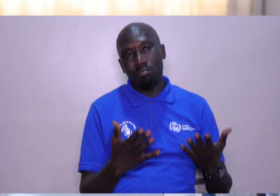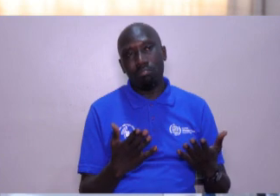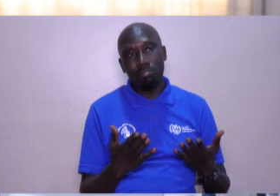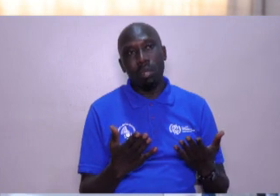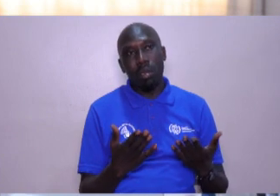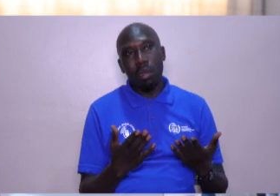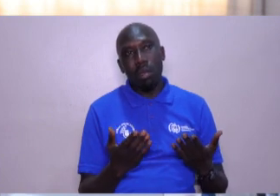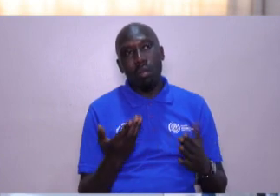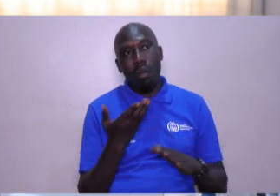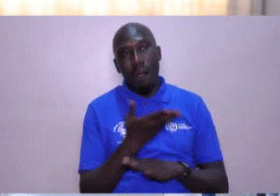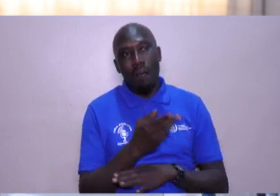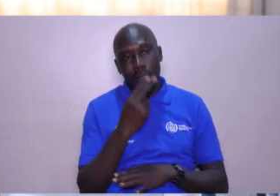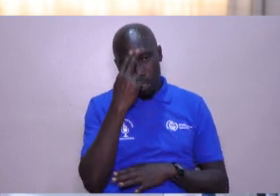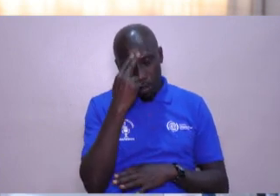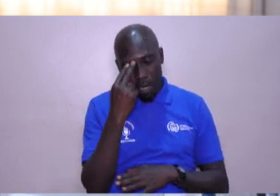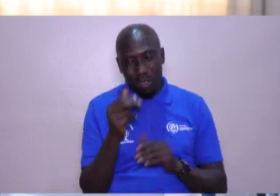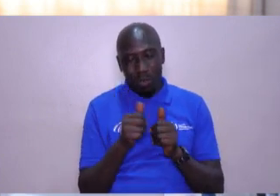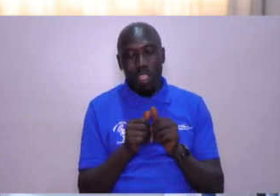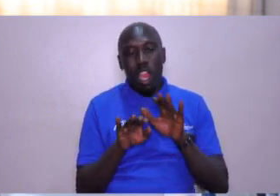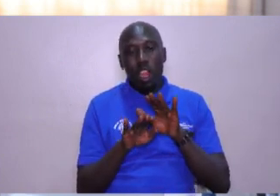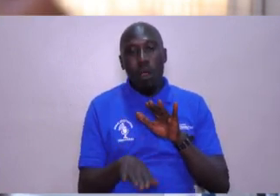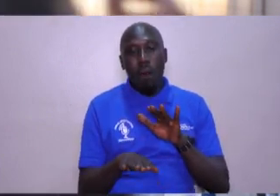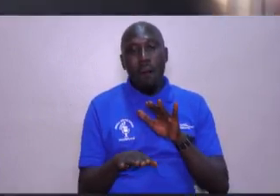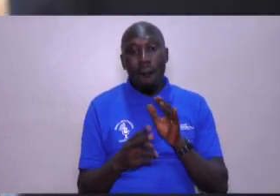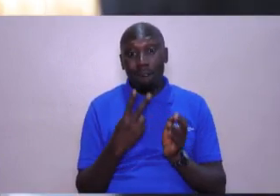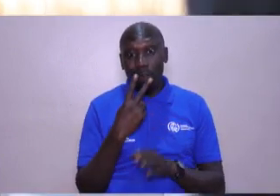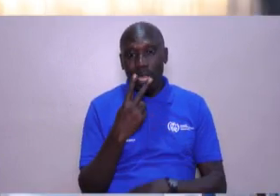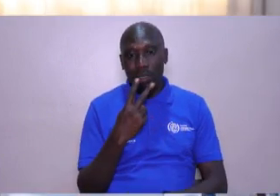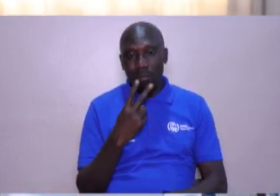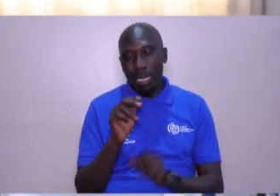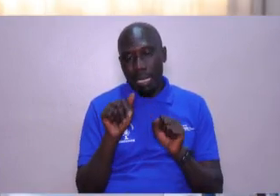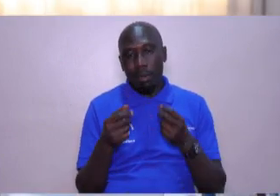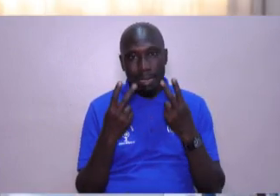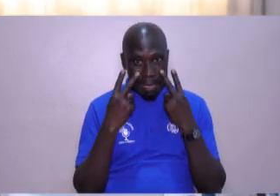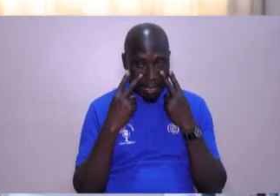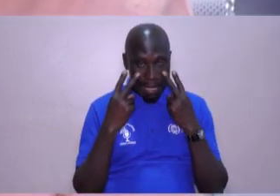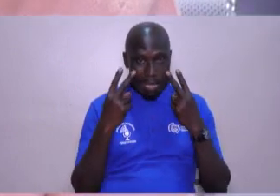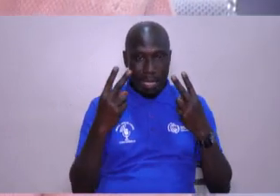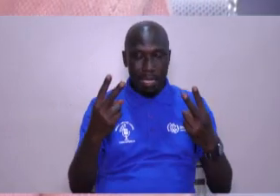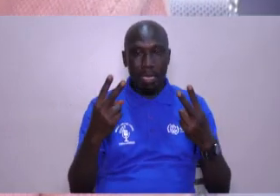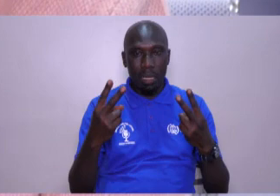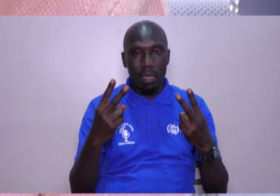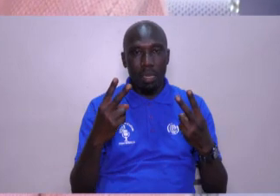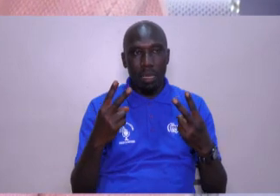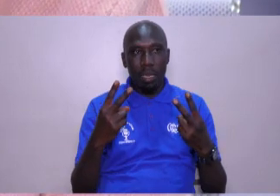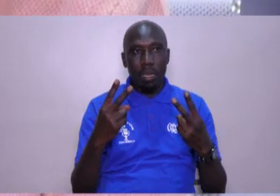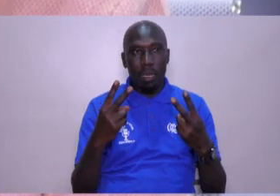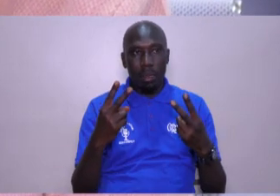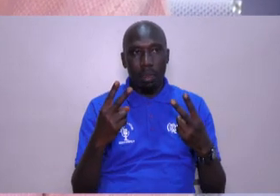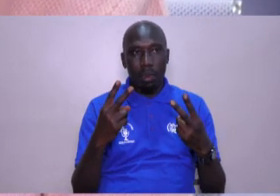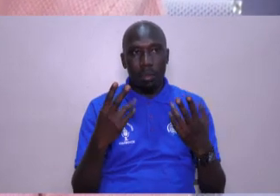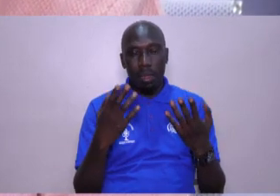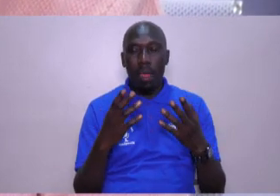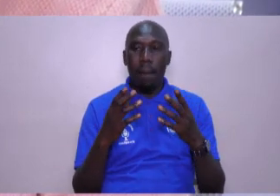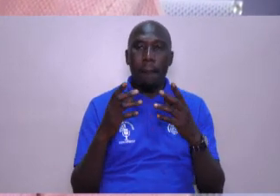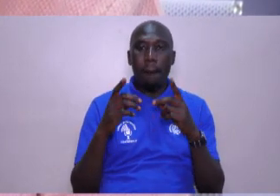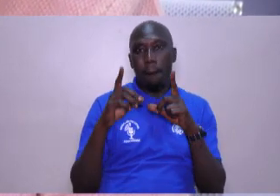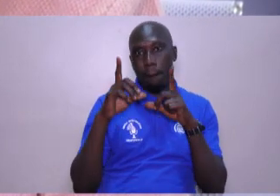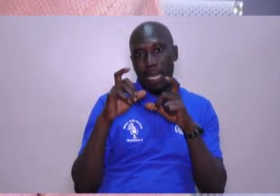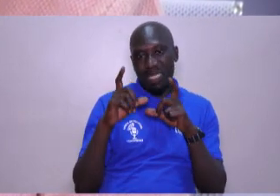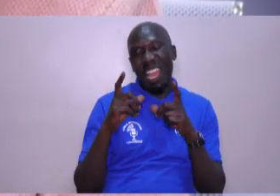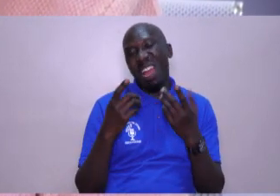we have learners with low vision. They will not be able to see the picture or the